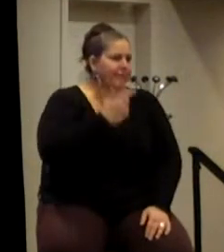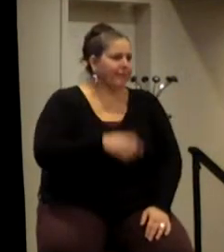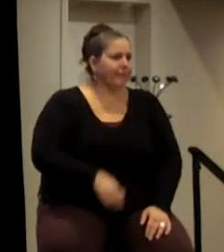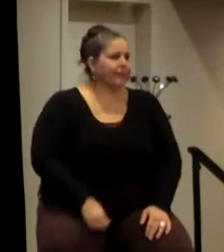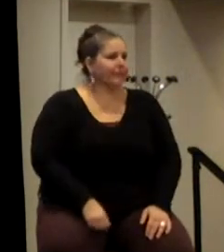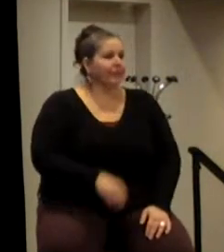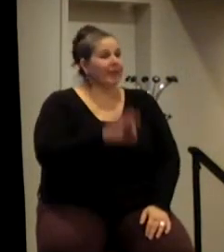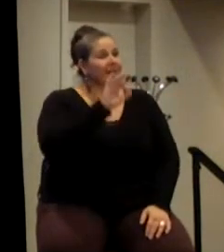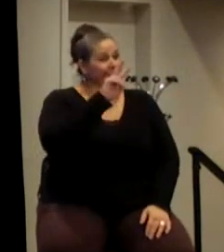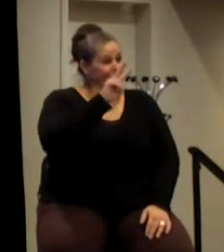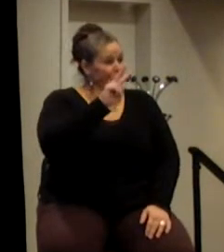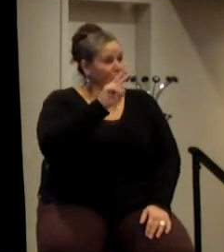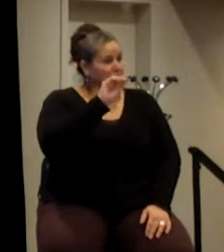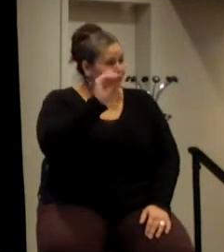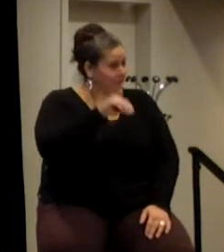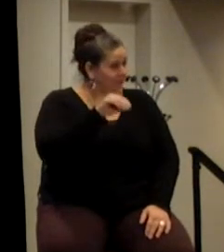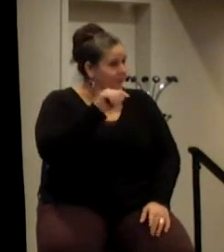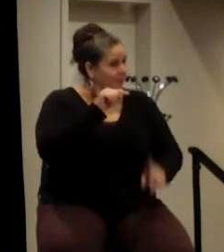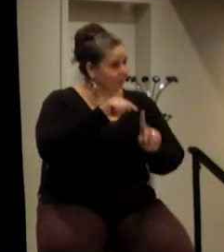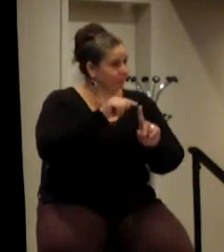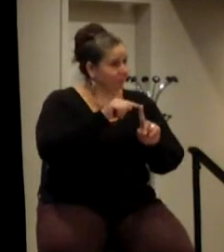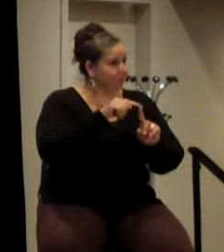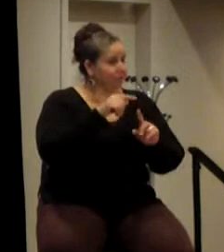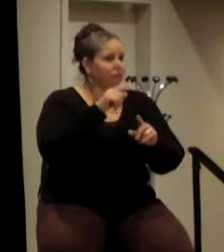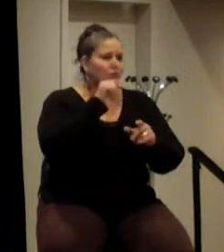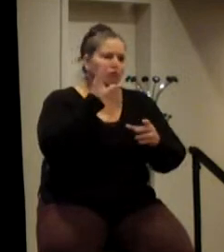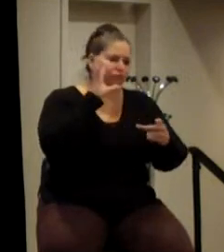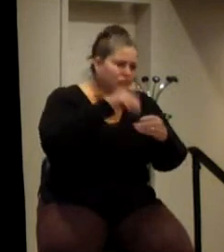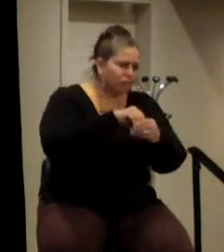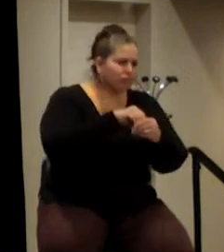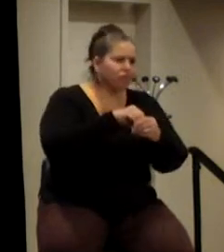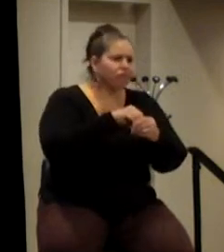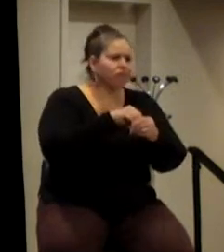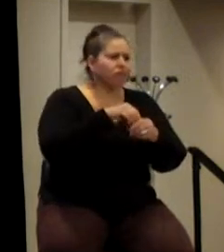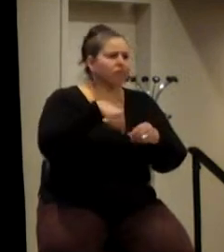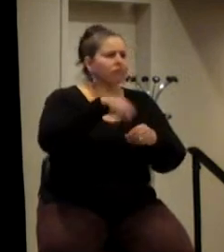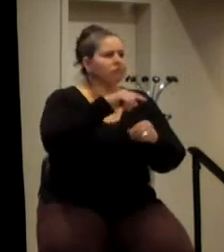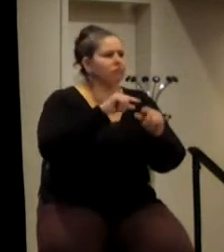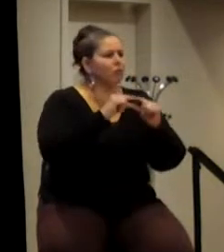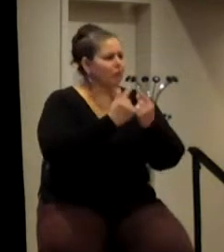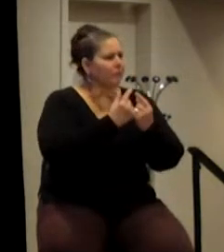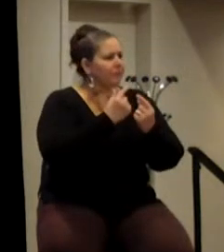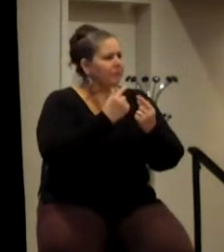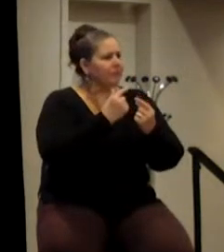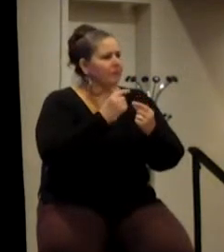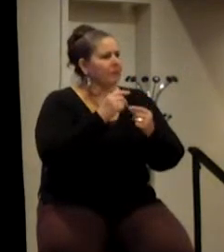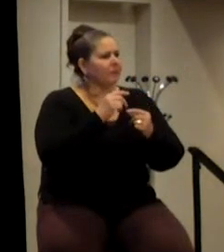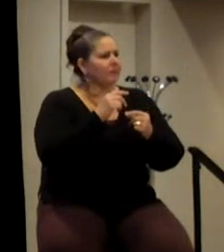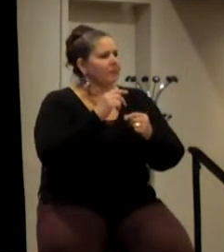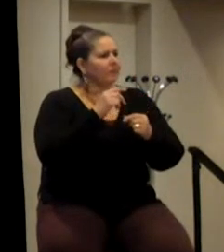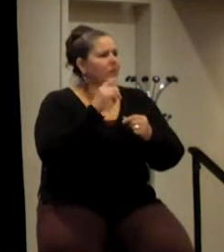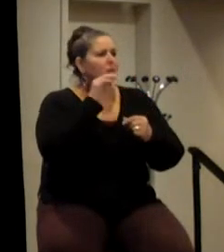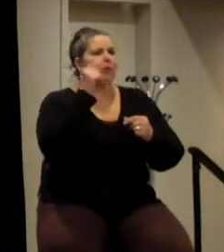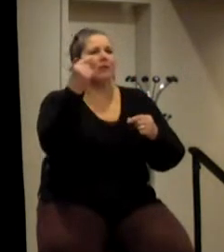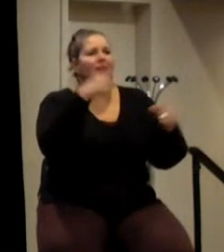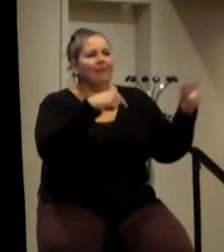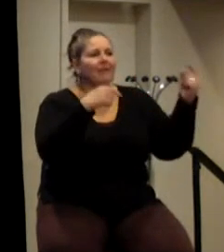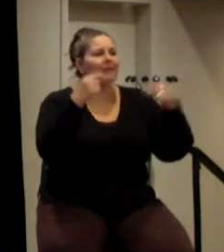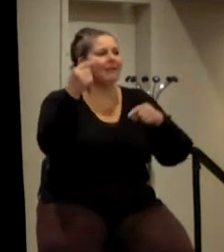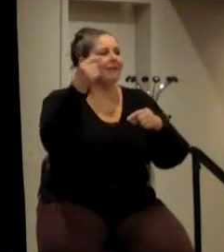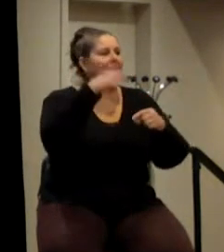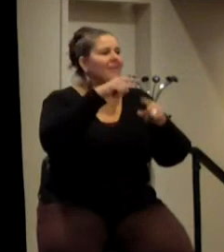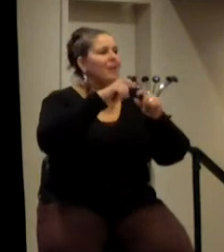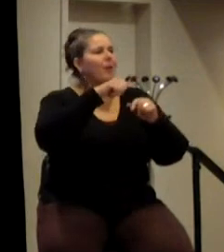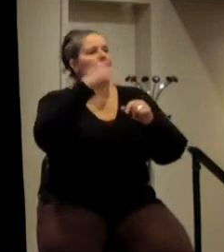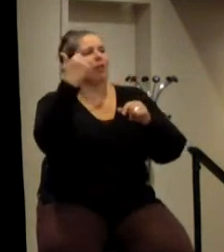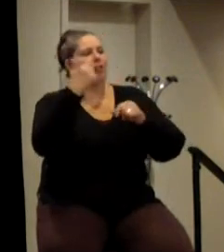countywide participation at our pod. We always knew we would be vaccinating some from other parts in the beginning part of this process.